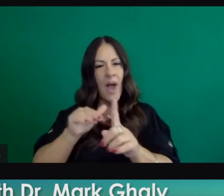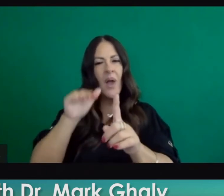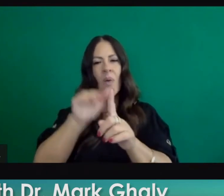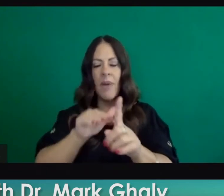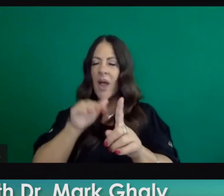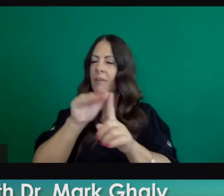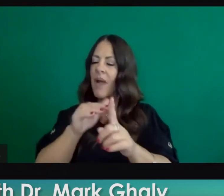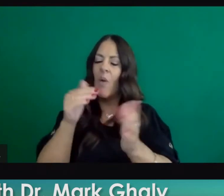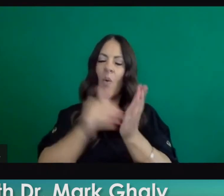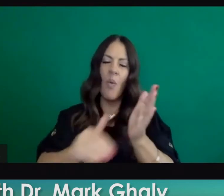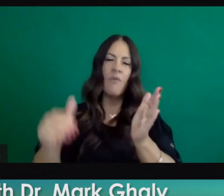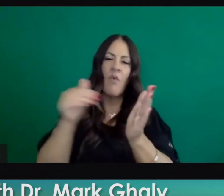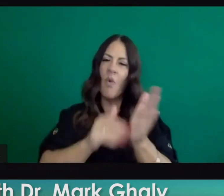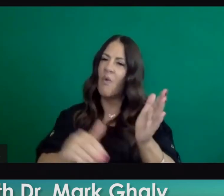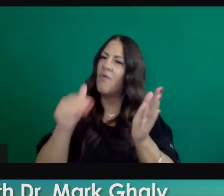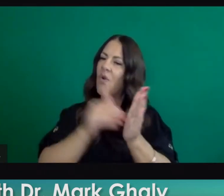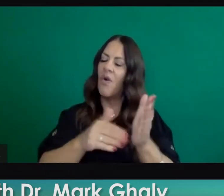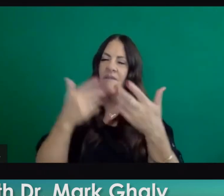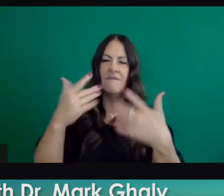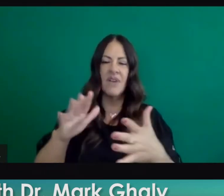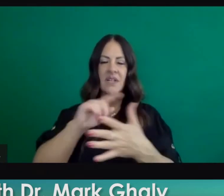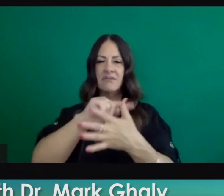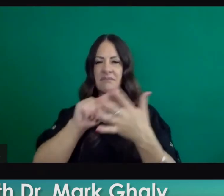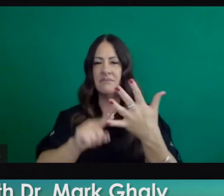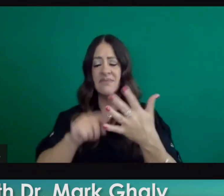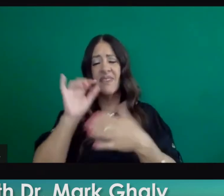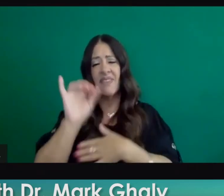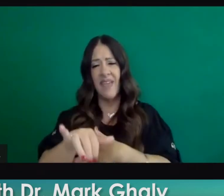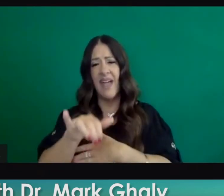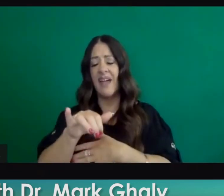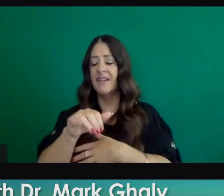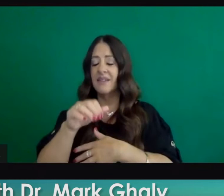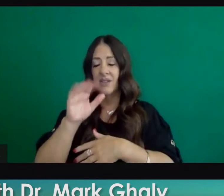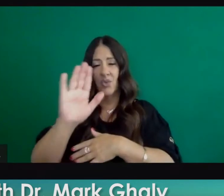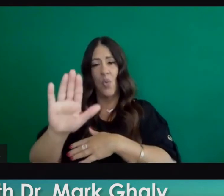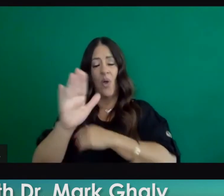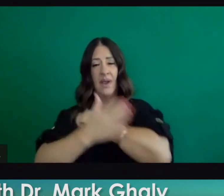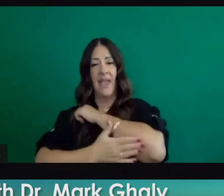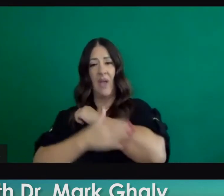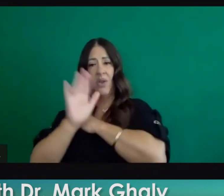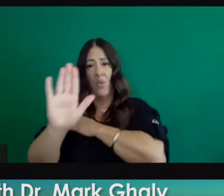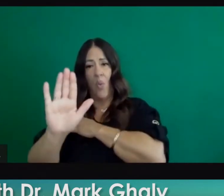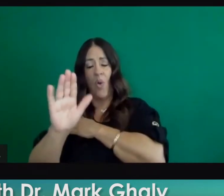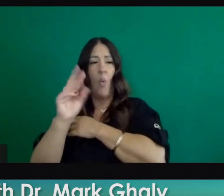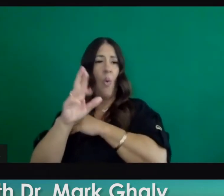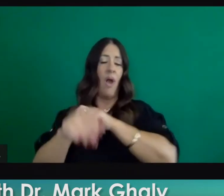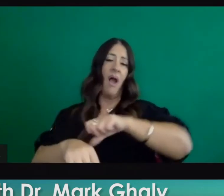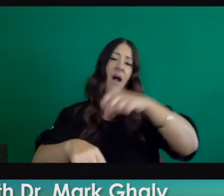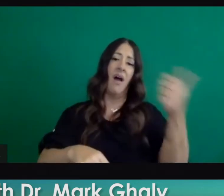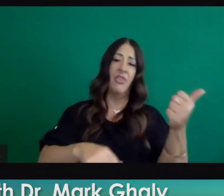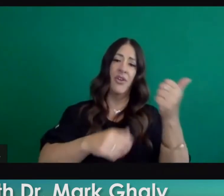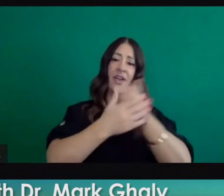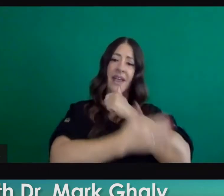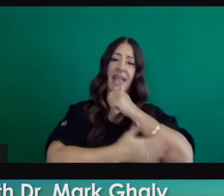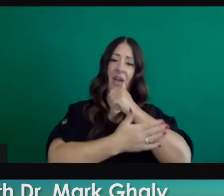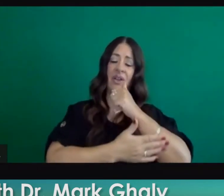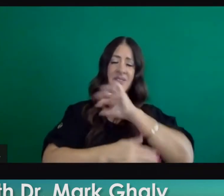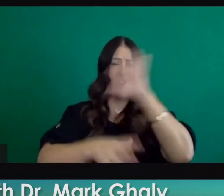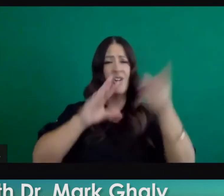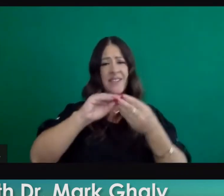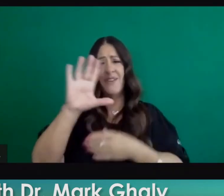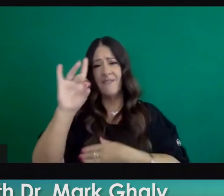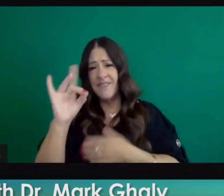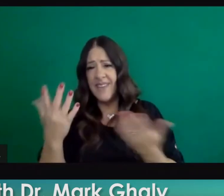again. And it allows us to ensure that when a county like Los Angeles or any of the 57 other counties and 3